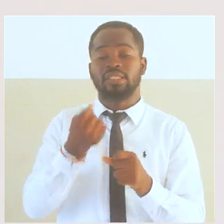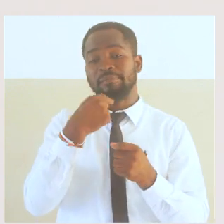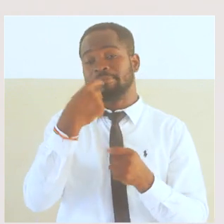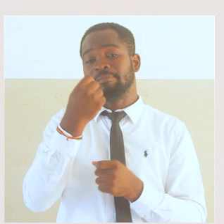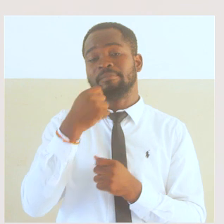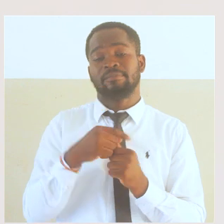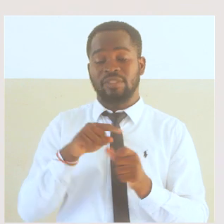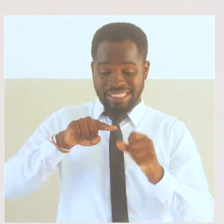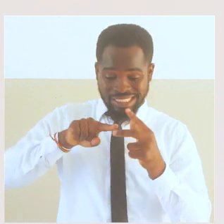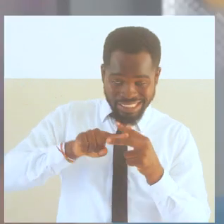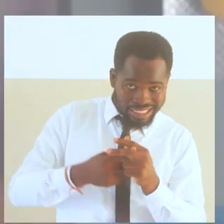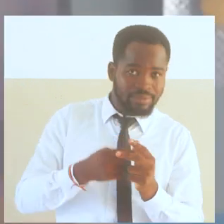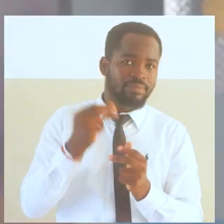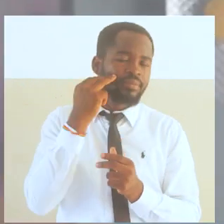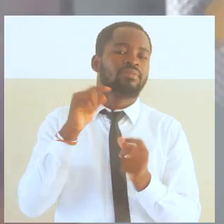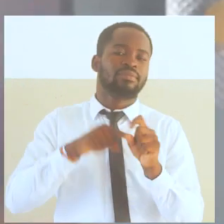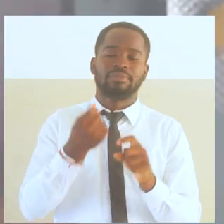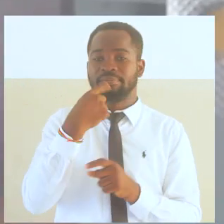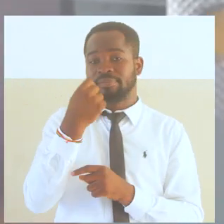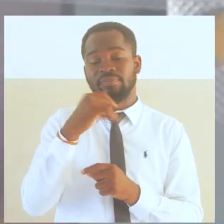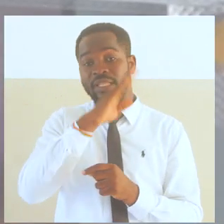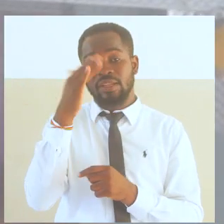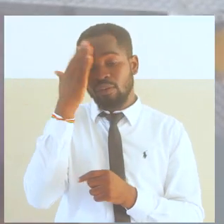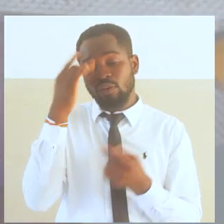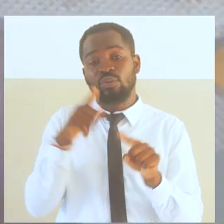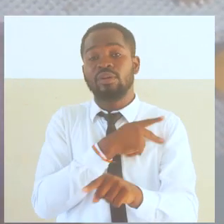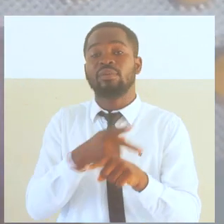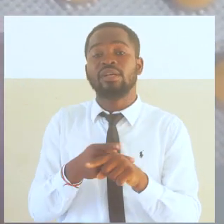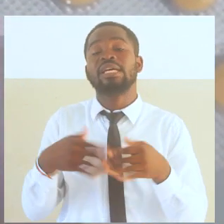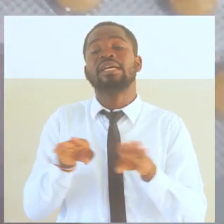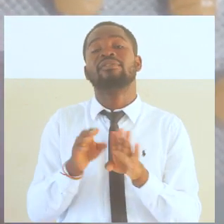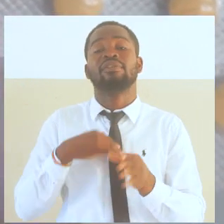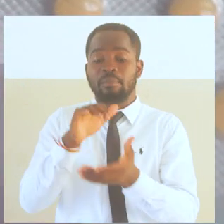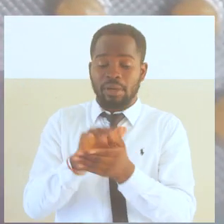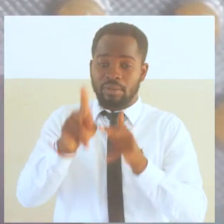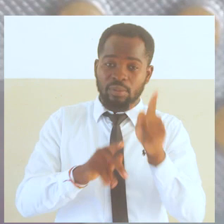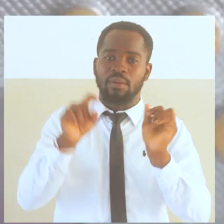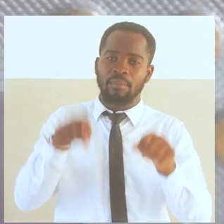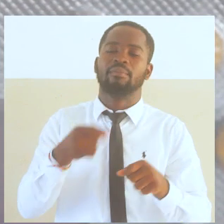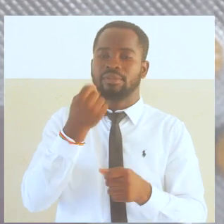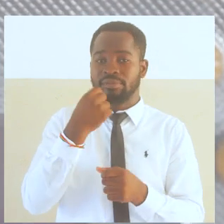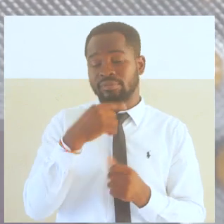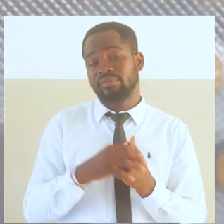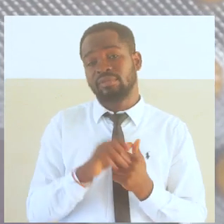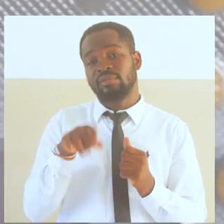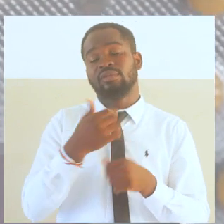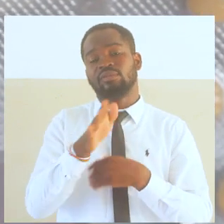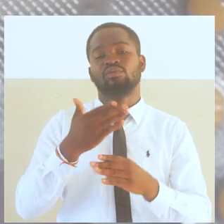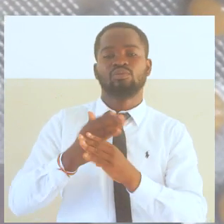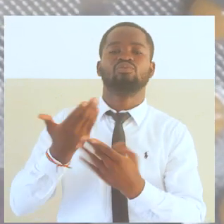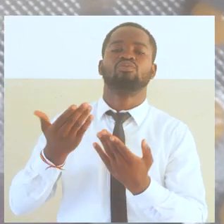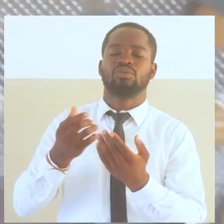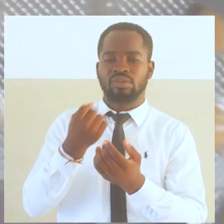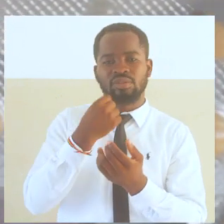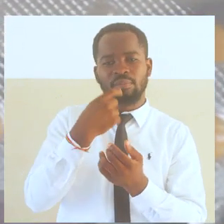know when they get pregnant. So you start taking that tablet. The first time you start menstruating, you start taking it to prevent all these